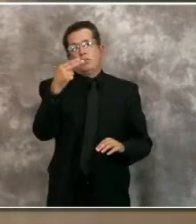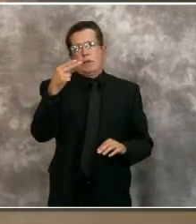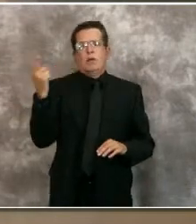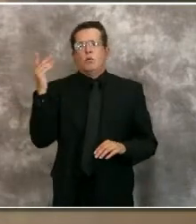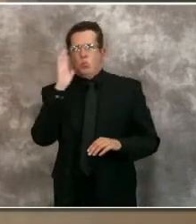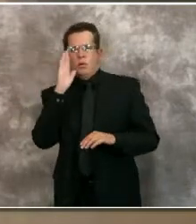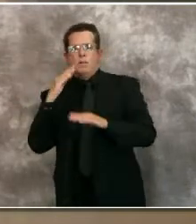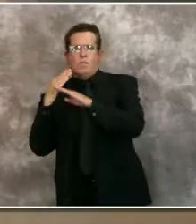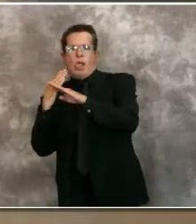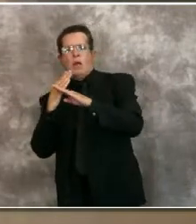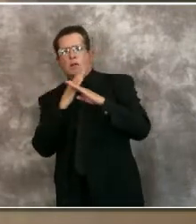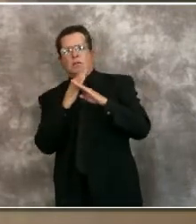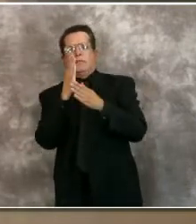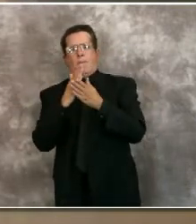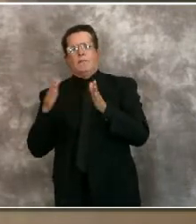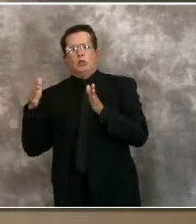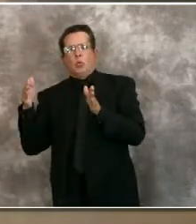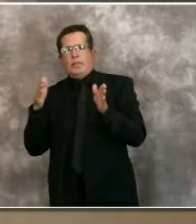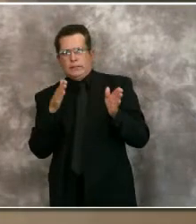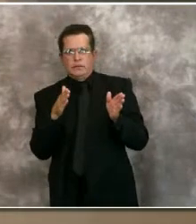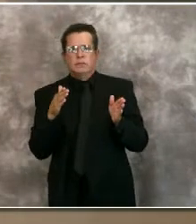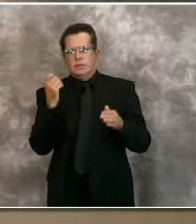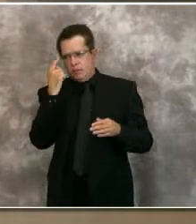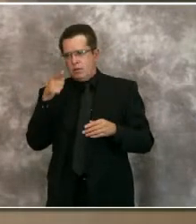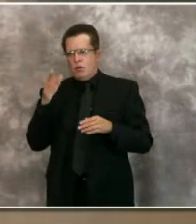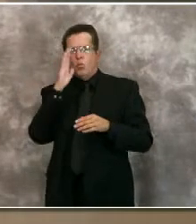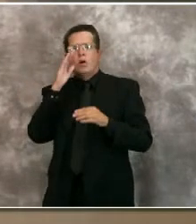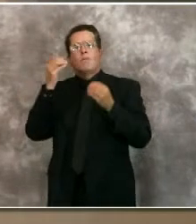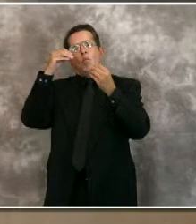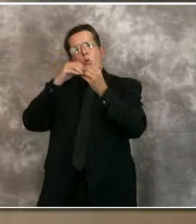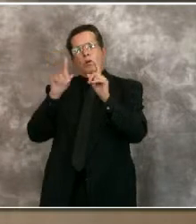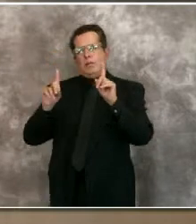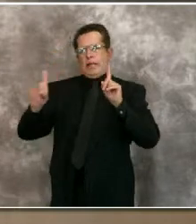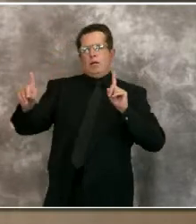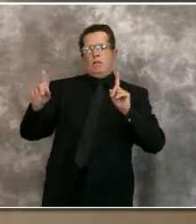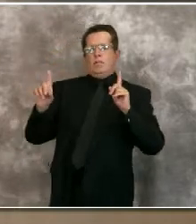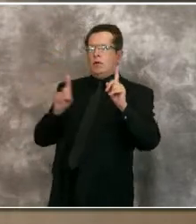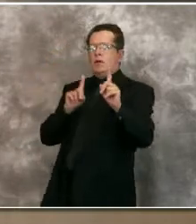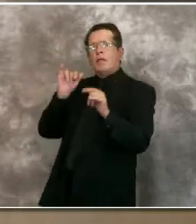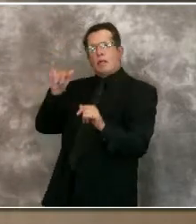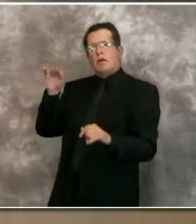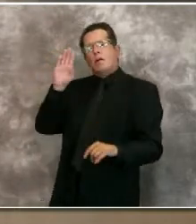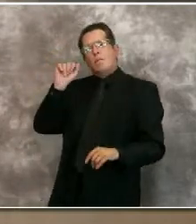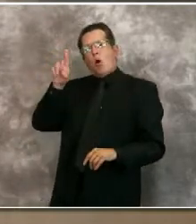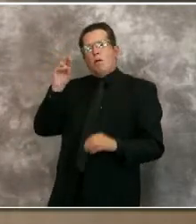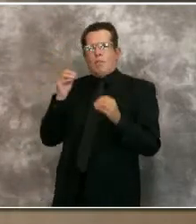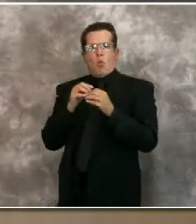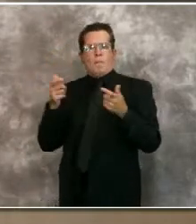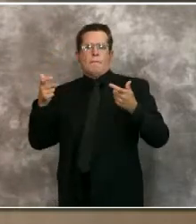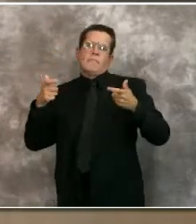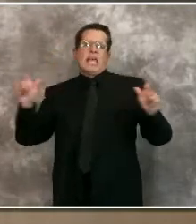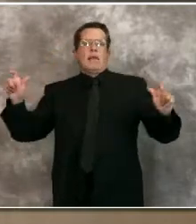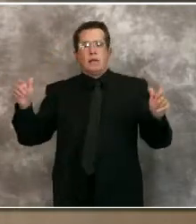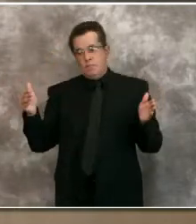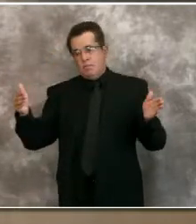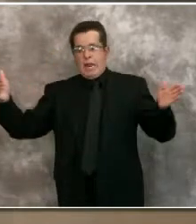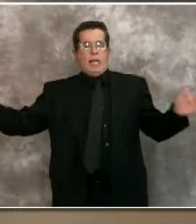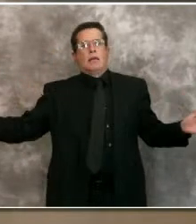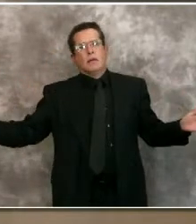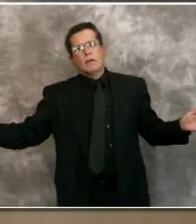all on the idea of trying to provide more social distance so that those bars and restaurants have more space where they can